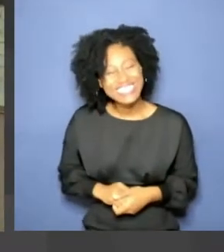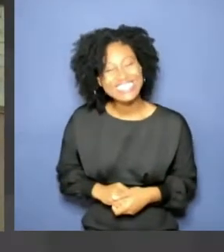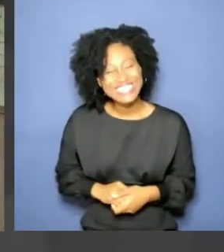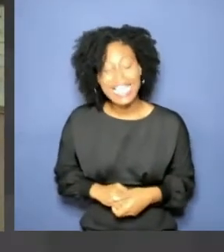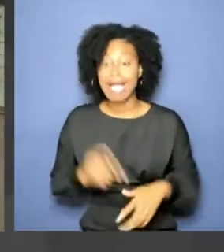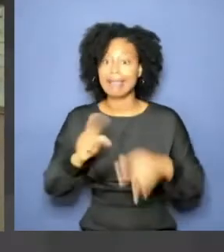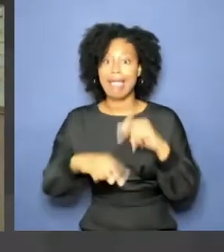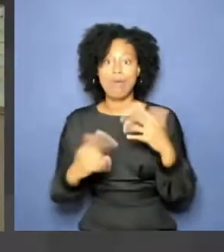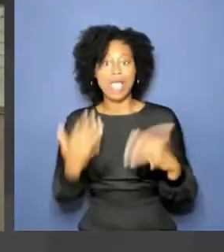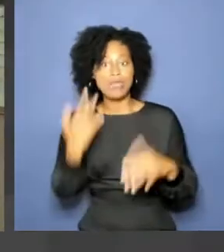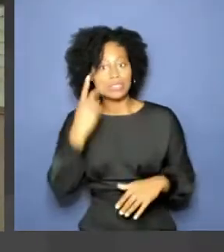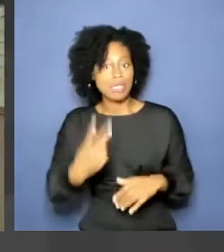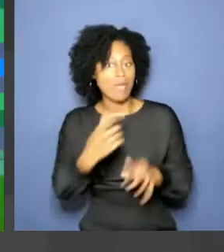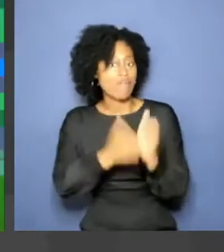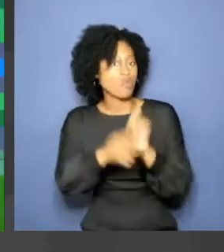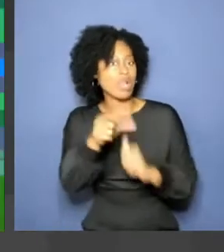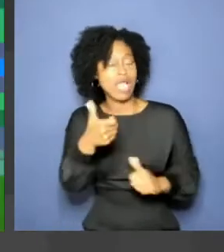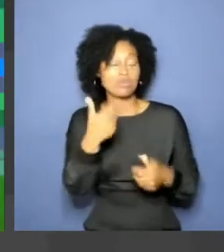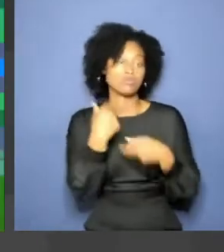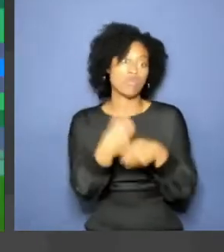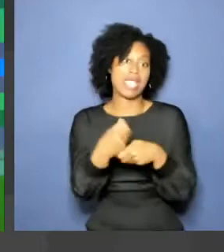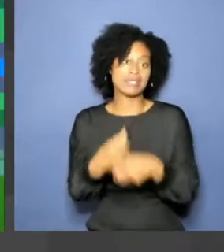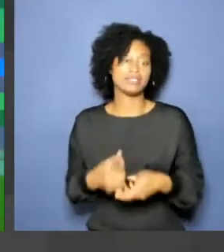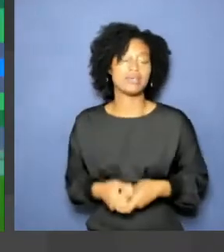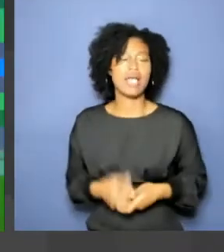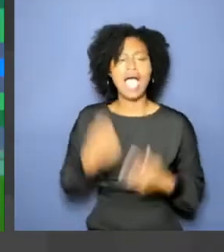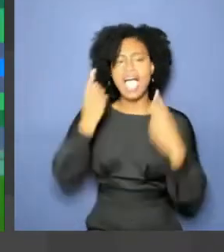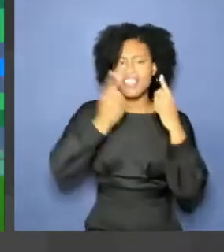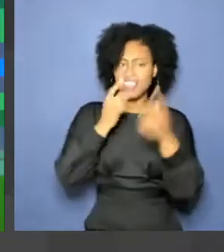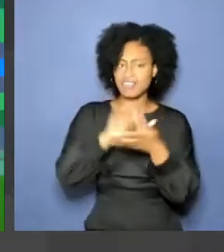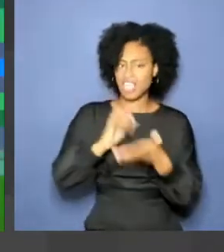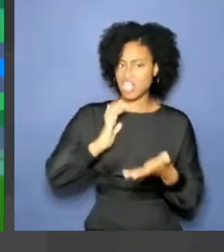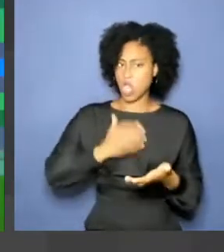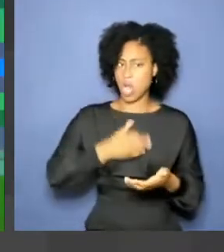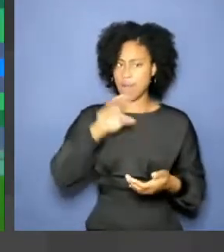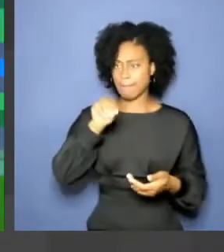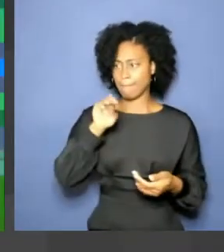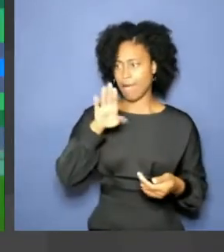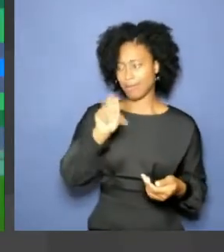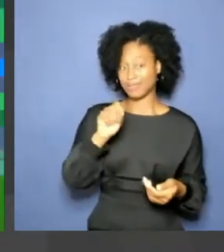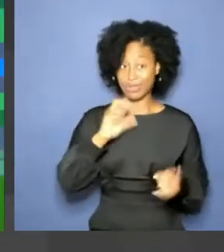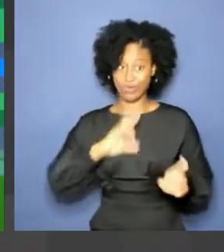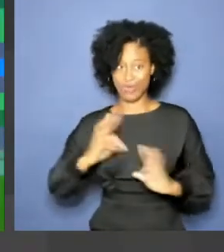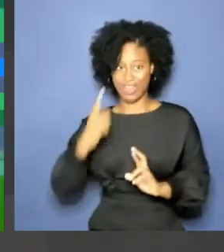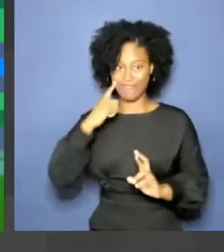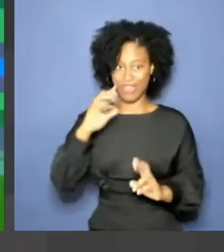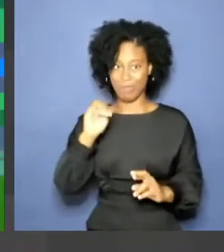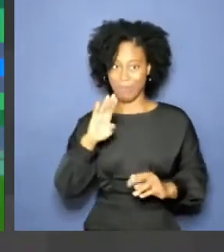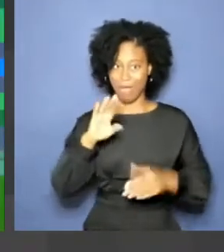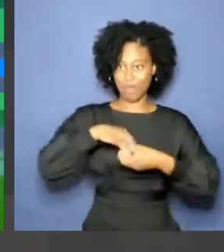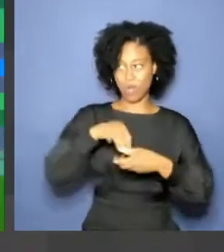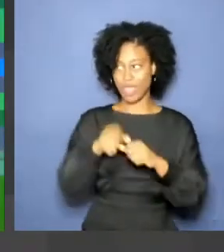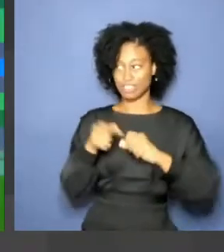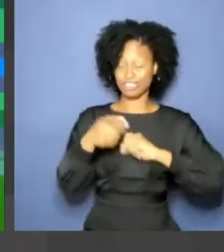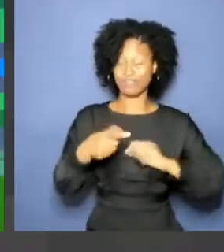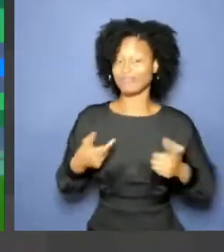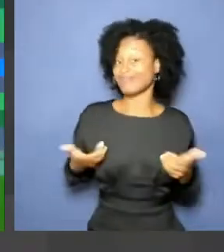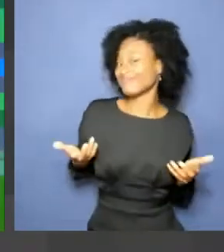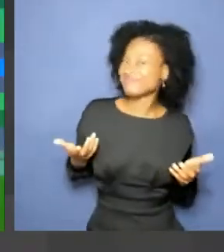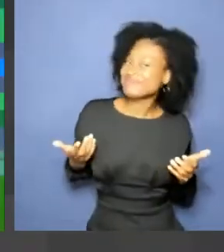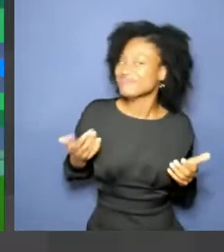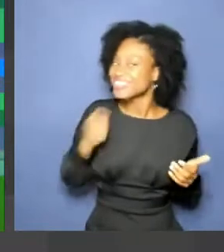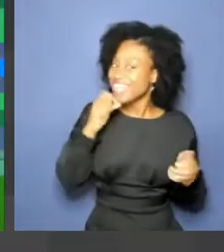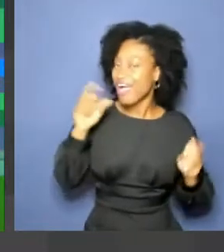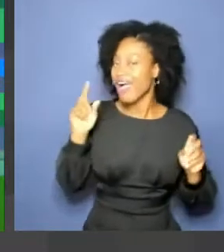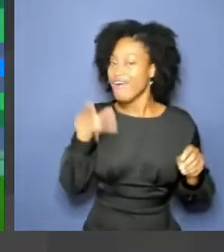what everyone else creates. And I mean, I think that our mobs are definitely ready for the mob vote next year, so we don't even have to work on anything